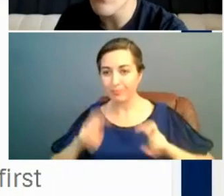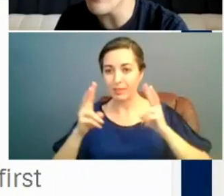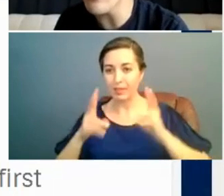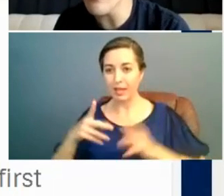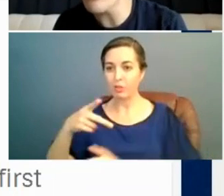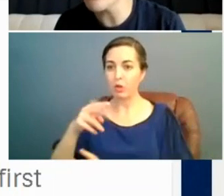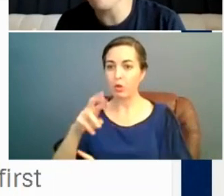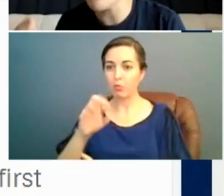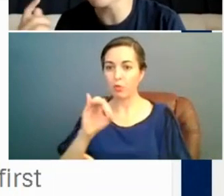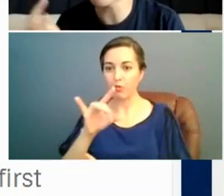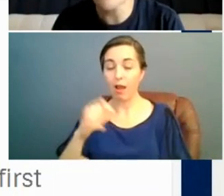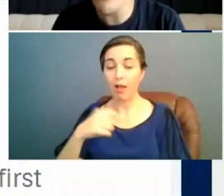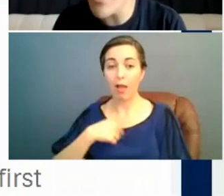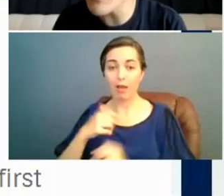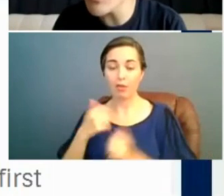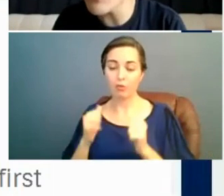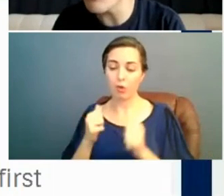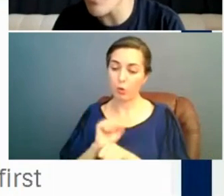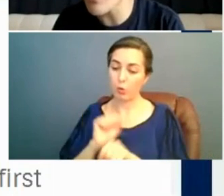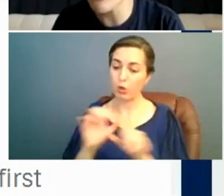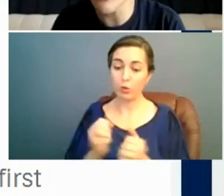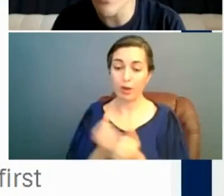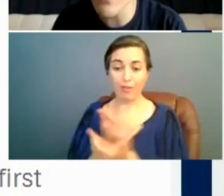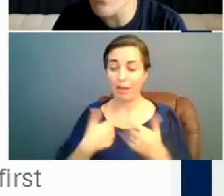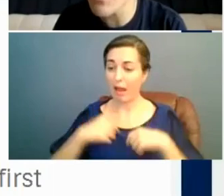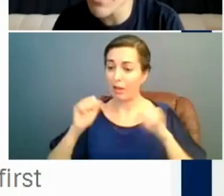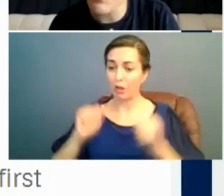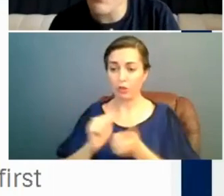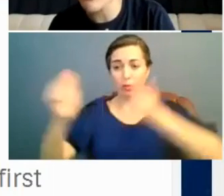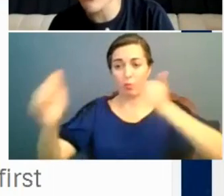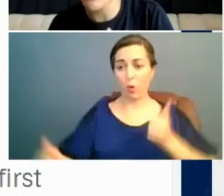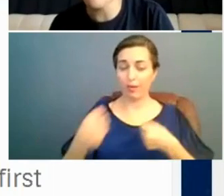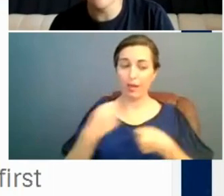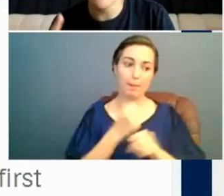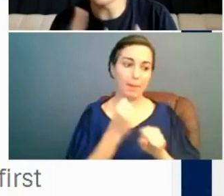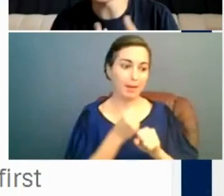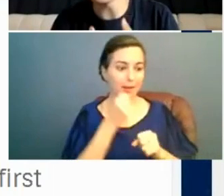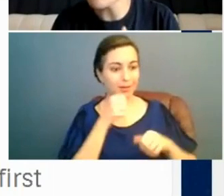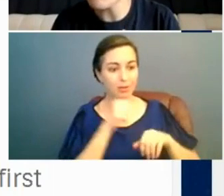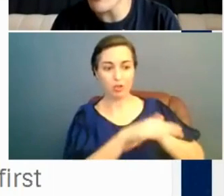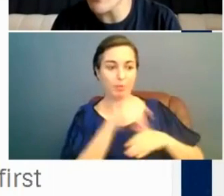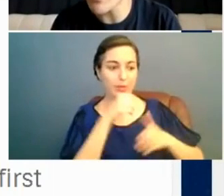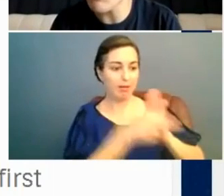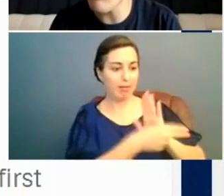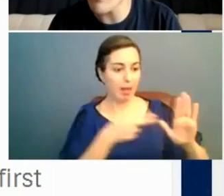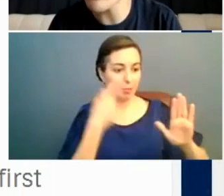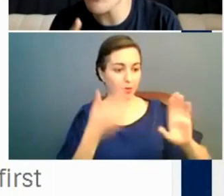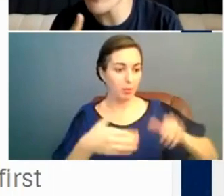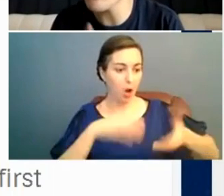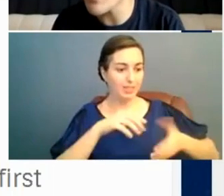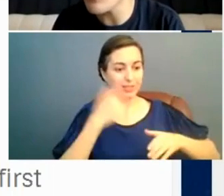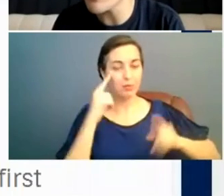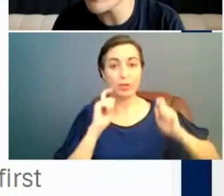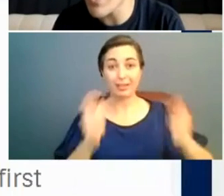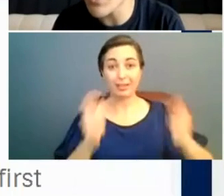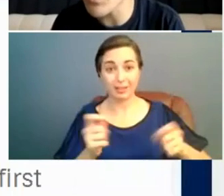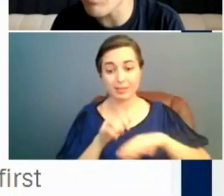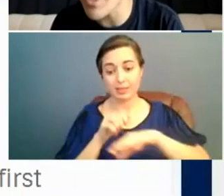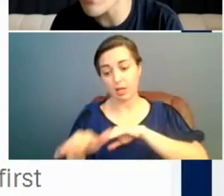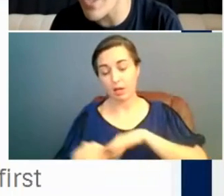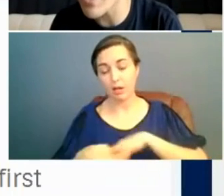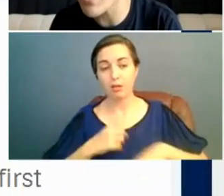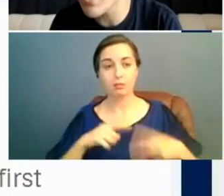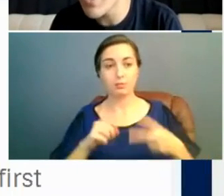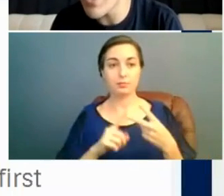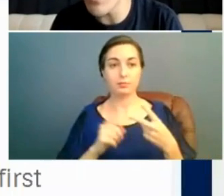remotely, whether that was creating shipping labels for boxes and gifts that were being set up, whether it was creating guest profiles, or whether it was helping to actually